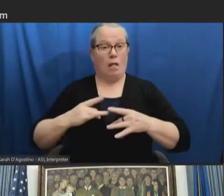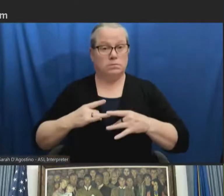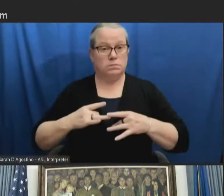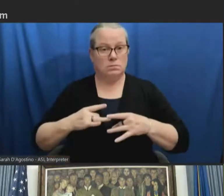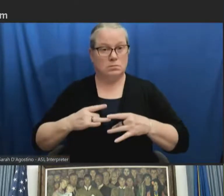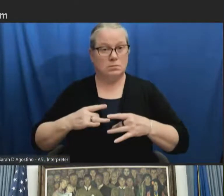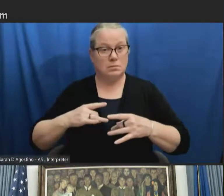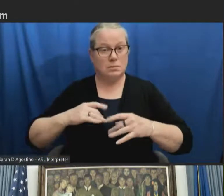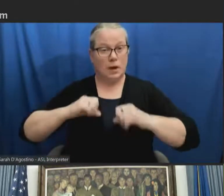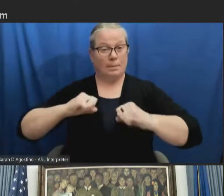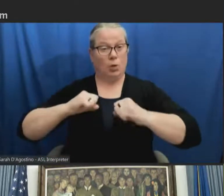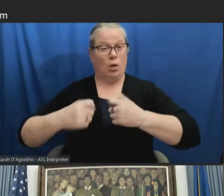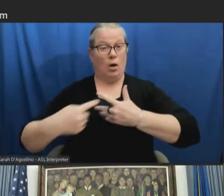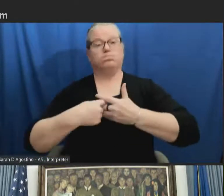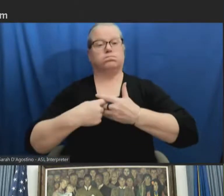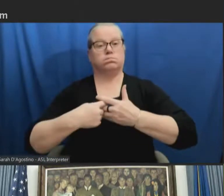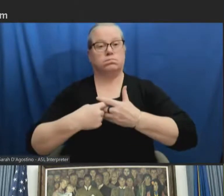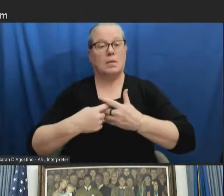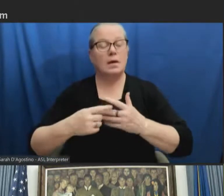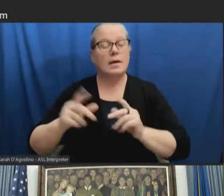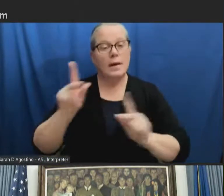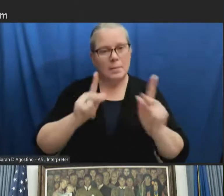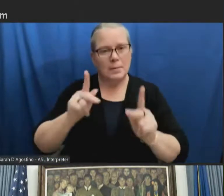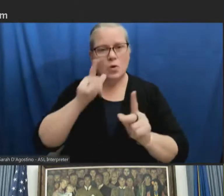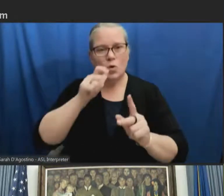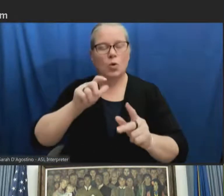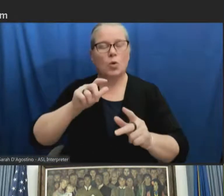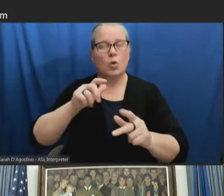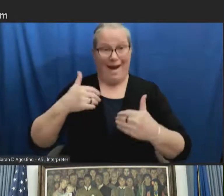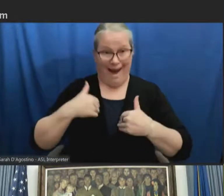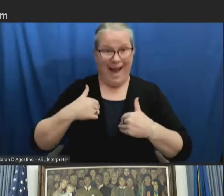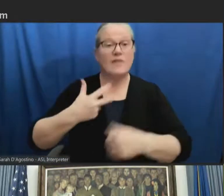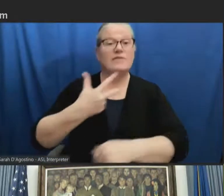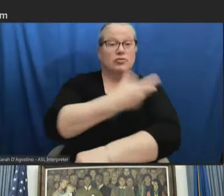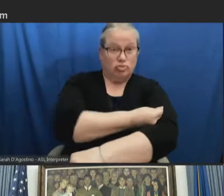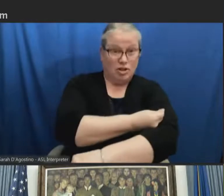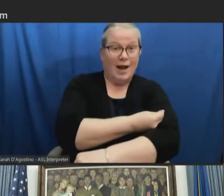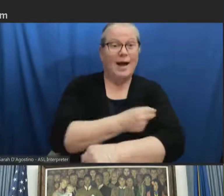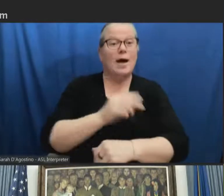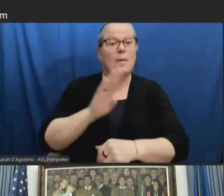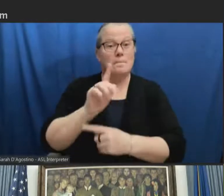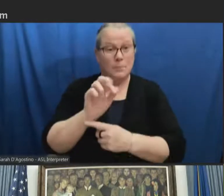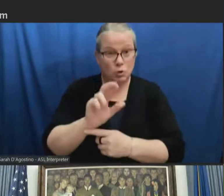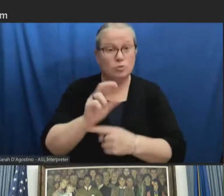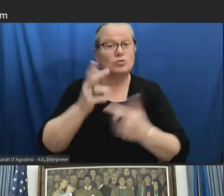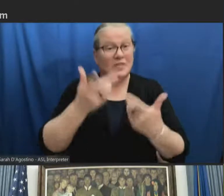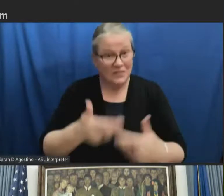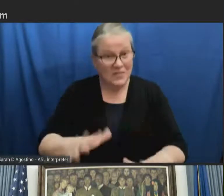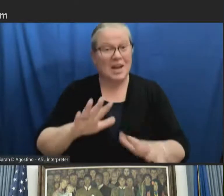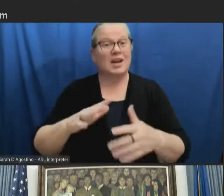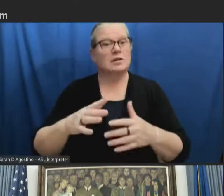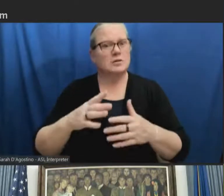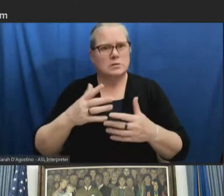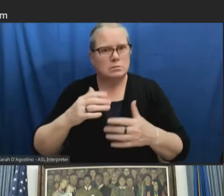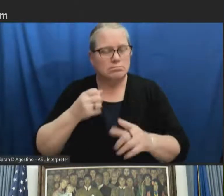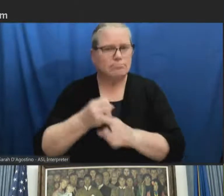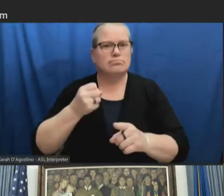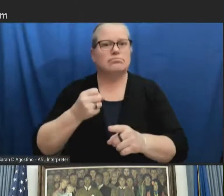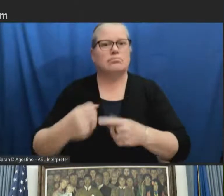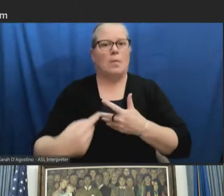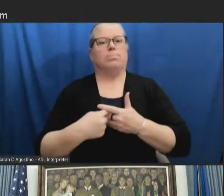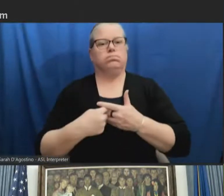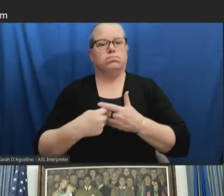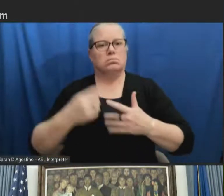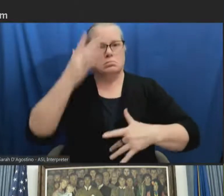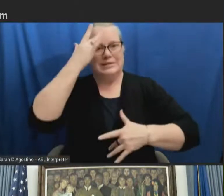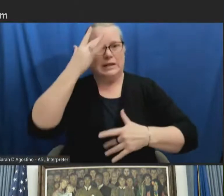number of people that are boosted in our state. We've done quite well. We've done better in the oldest age groups, but there is still more work to do in terms